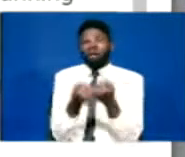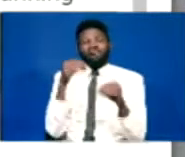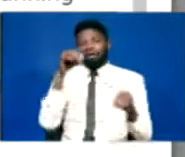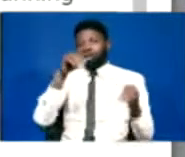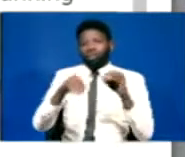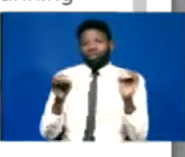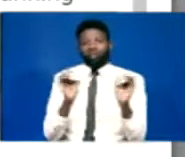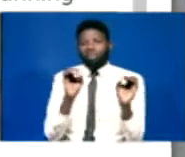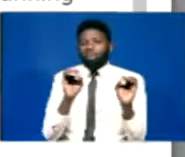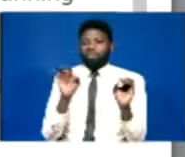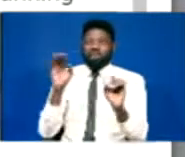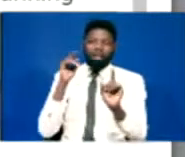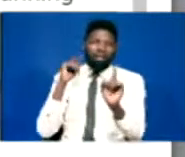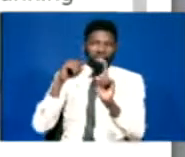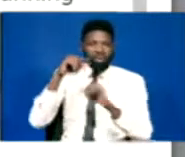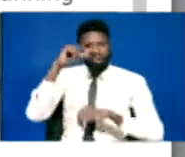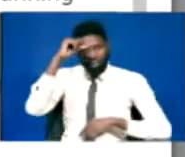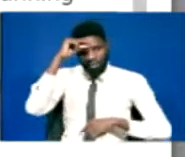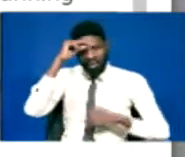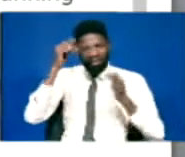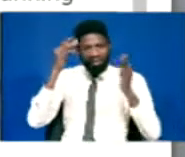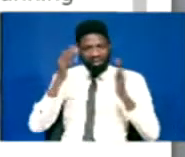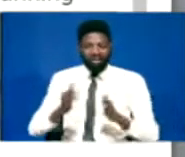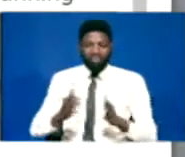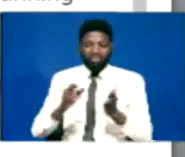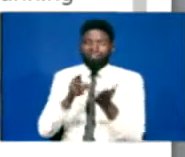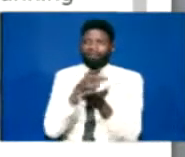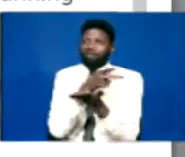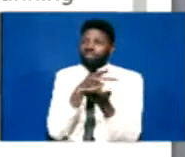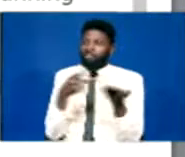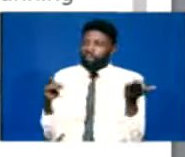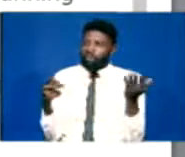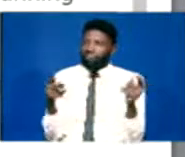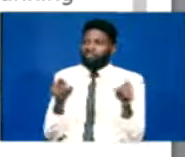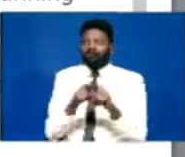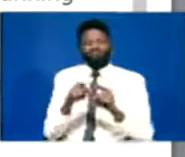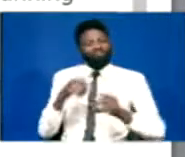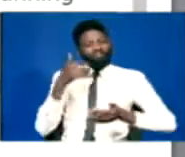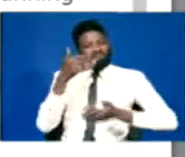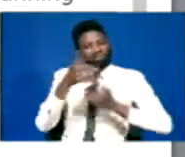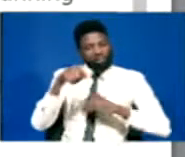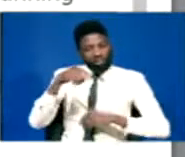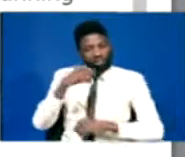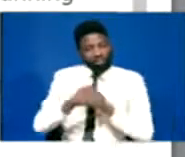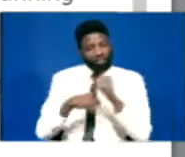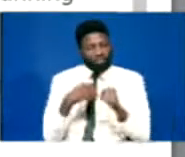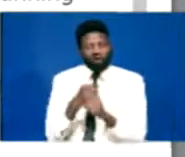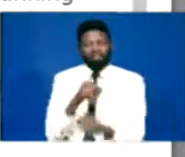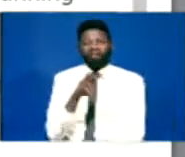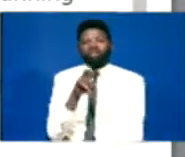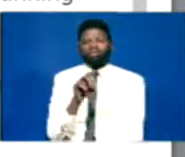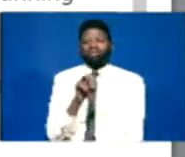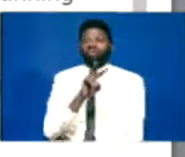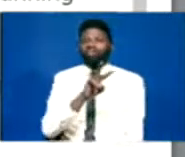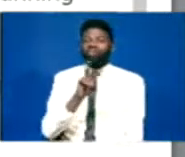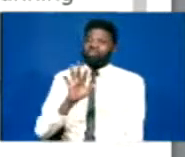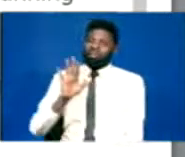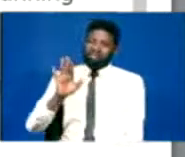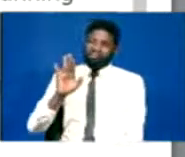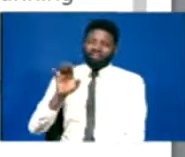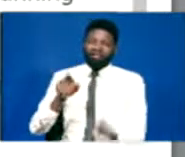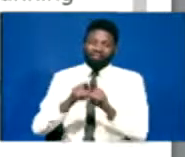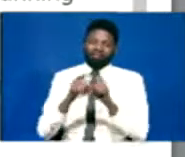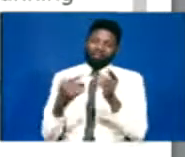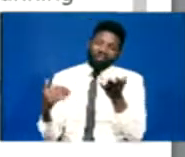ambitions in this particular seat did not come to fruition. Moving forward to this year, 2022, he revived his aspirations